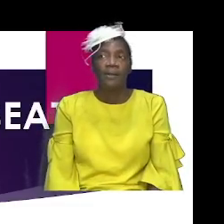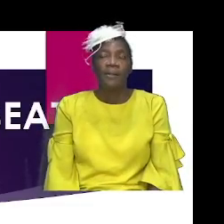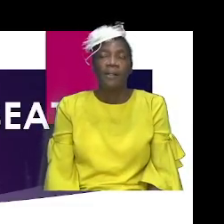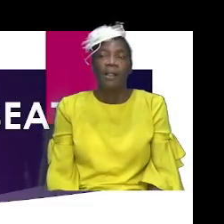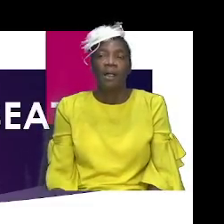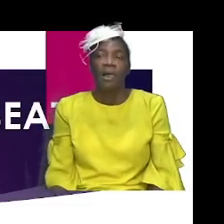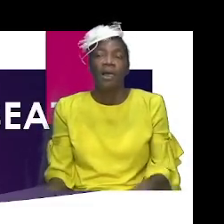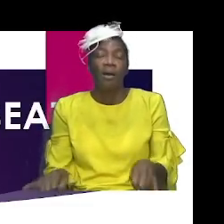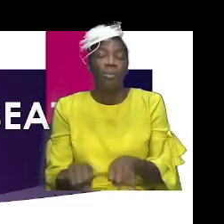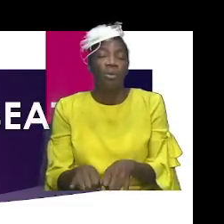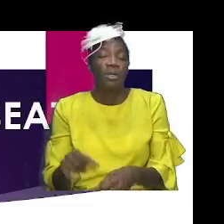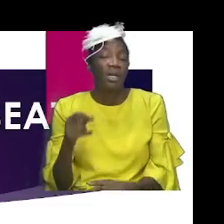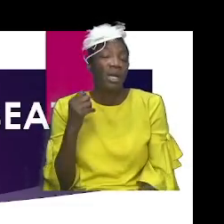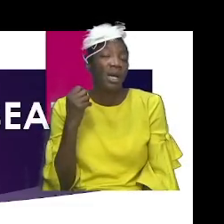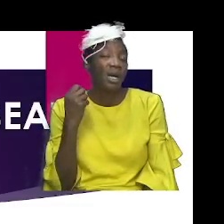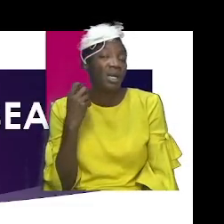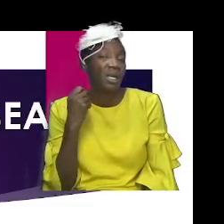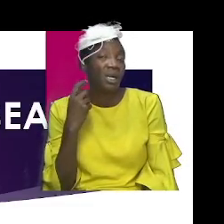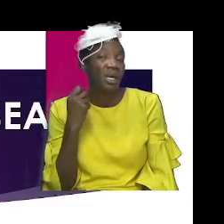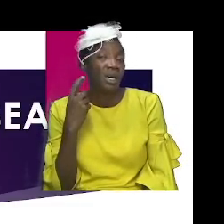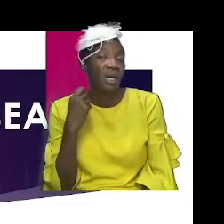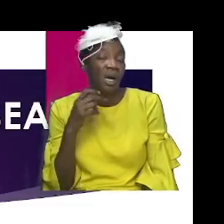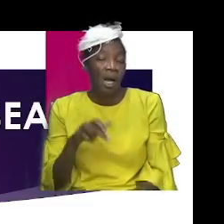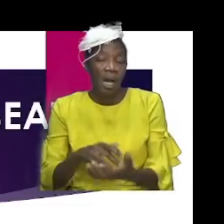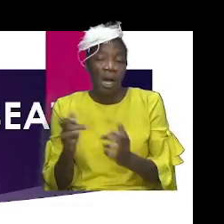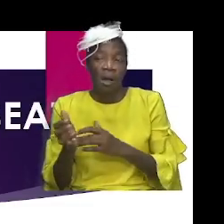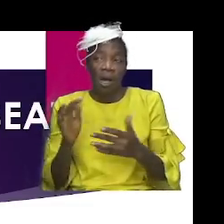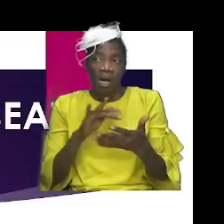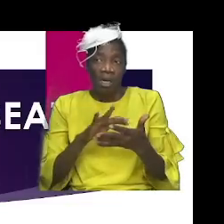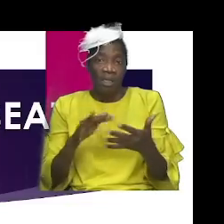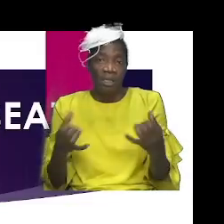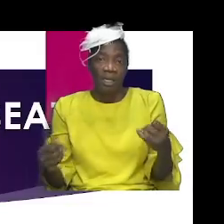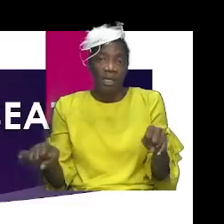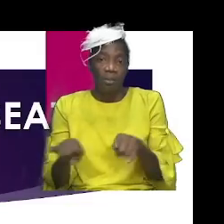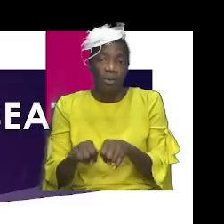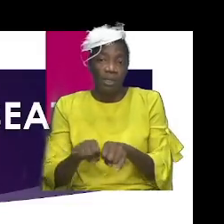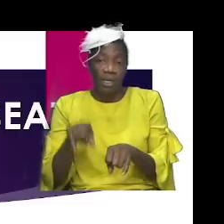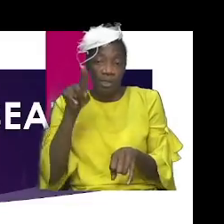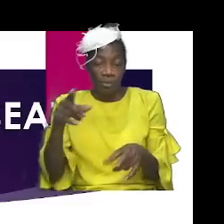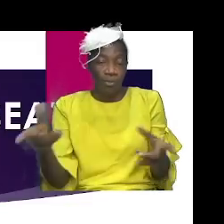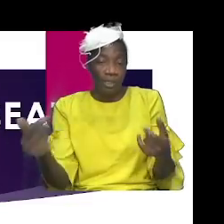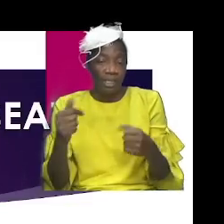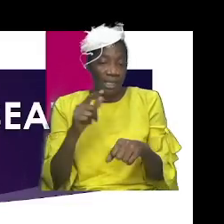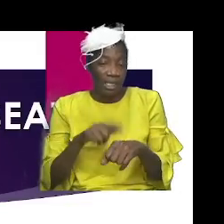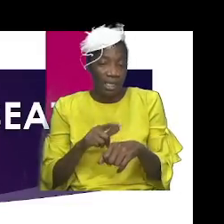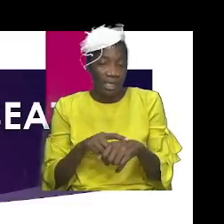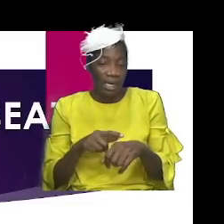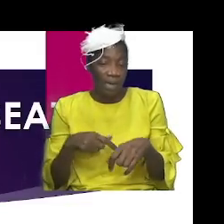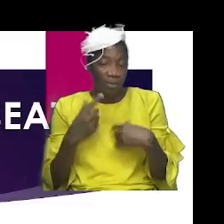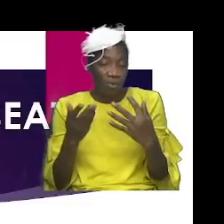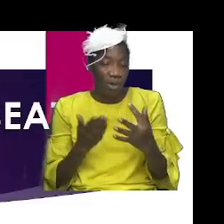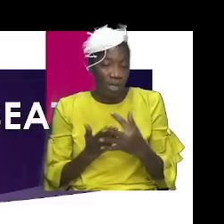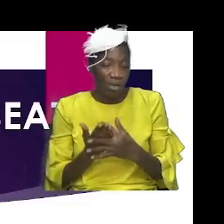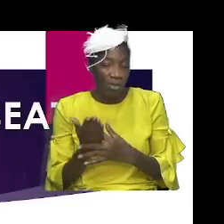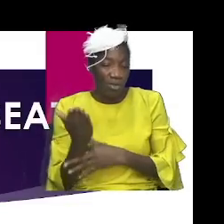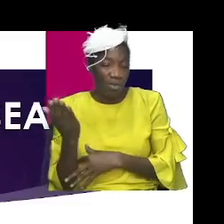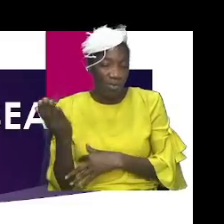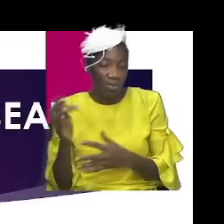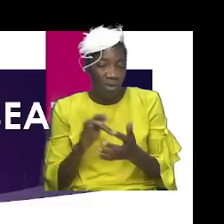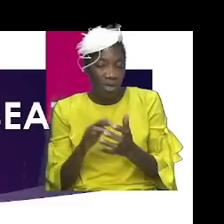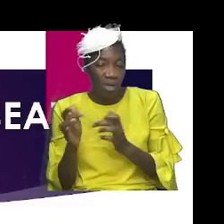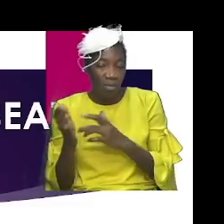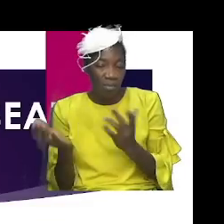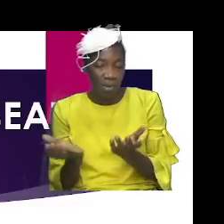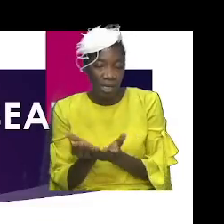we understand again, you know, and this is why Bible study is important. You taking the time of going through your Bible, not just to read a page and read a